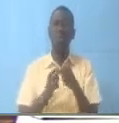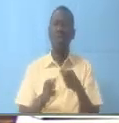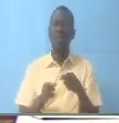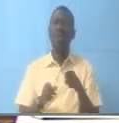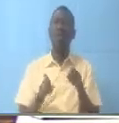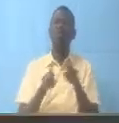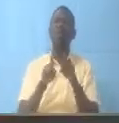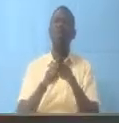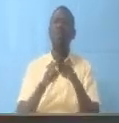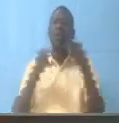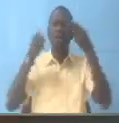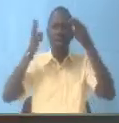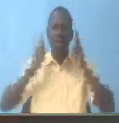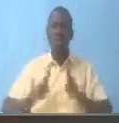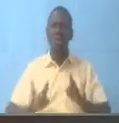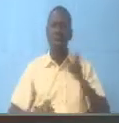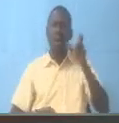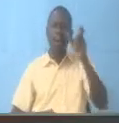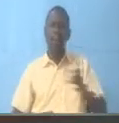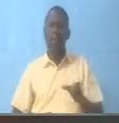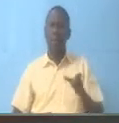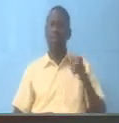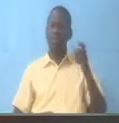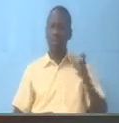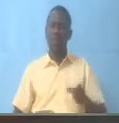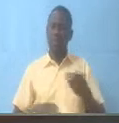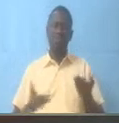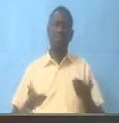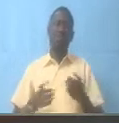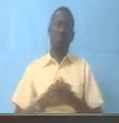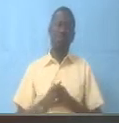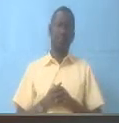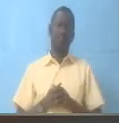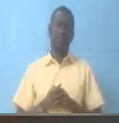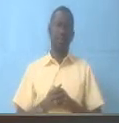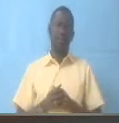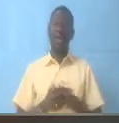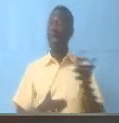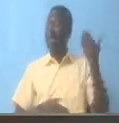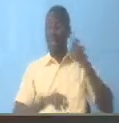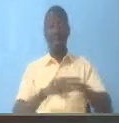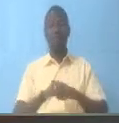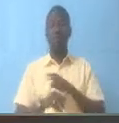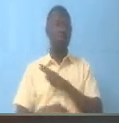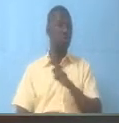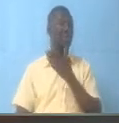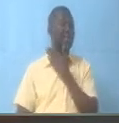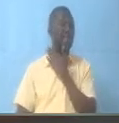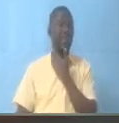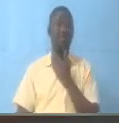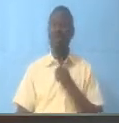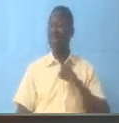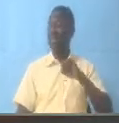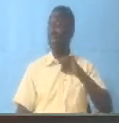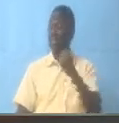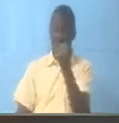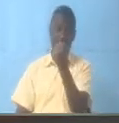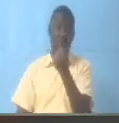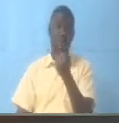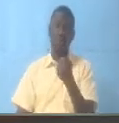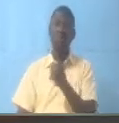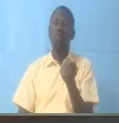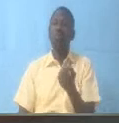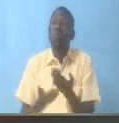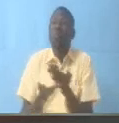ci lawyer yi? It wasn't easy. It was tense and difficult because it was a military regime,